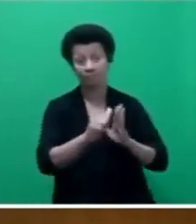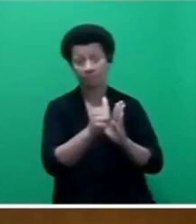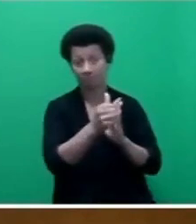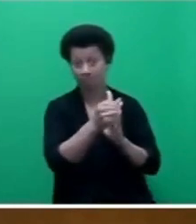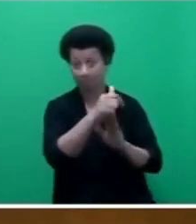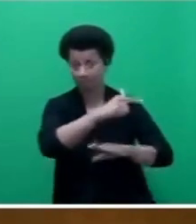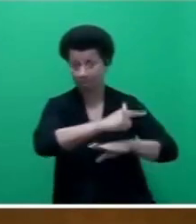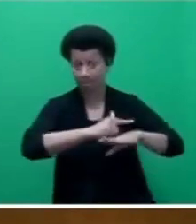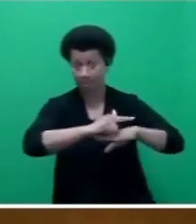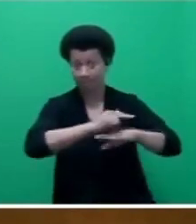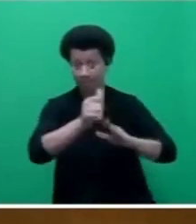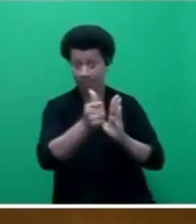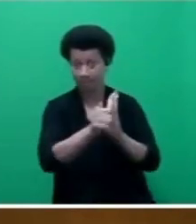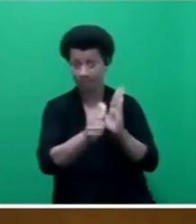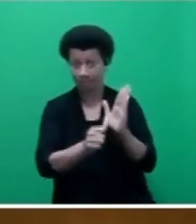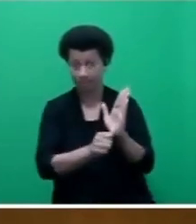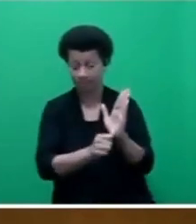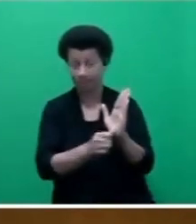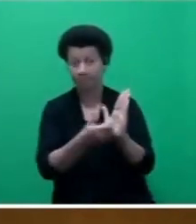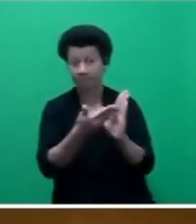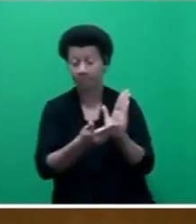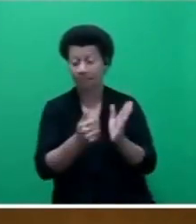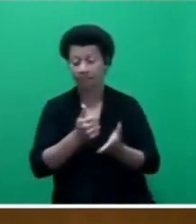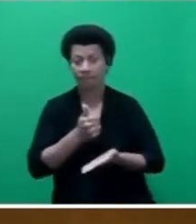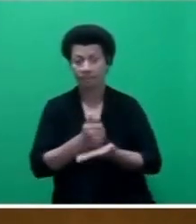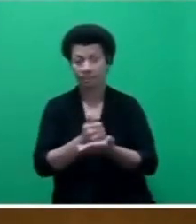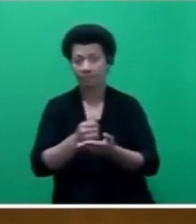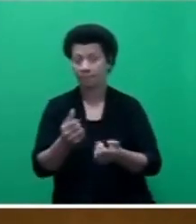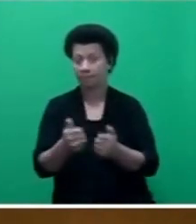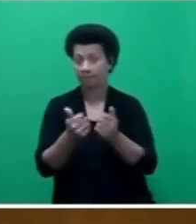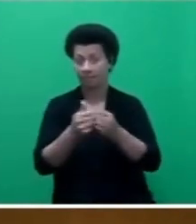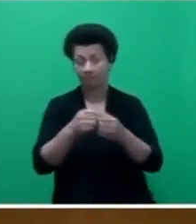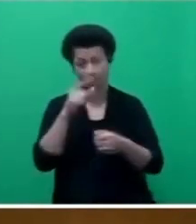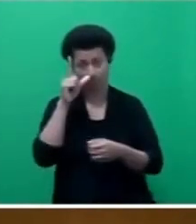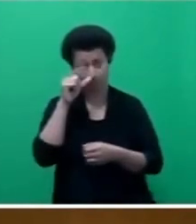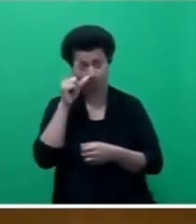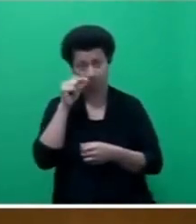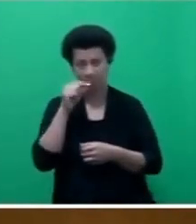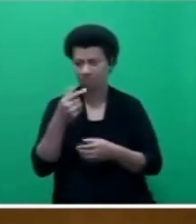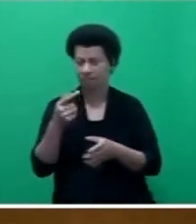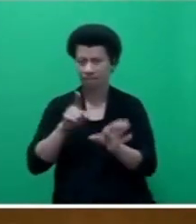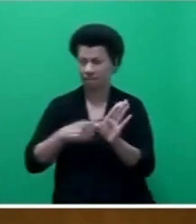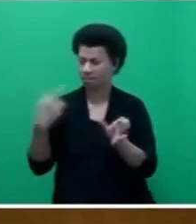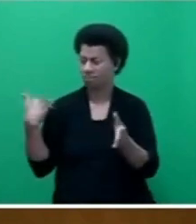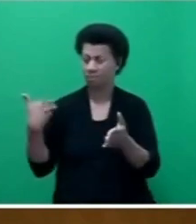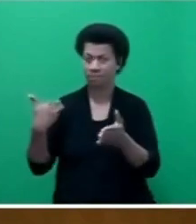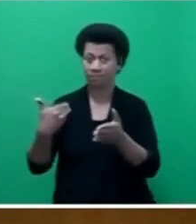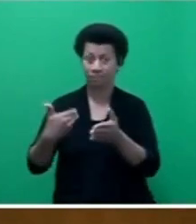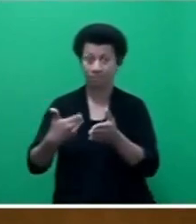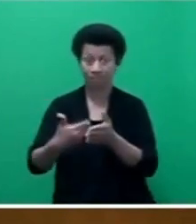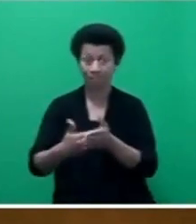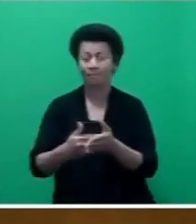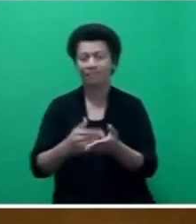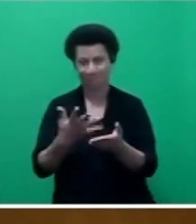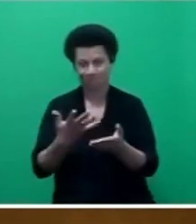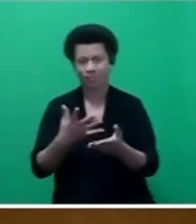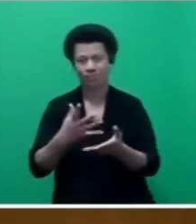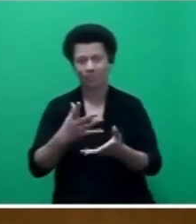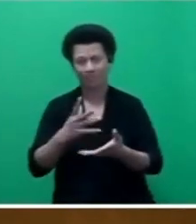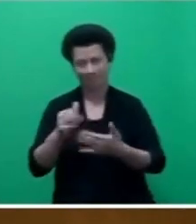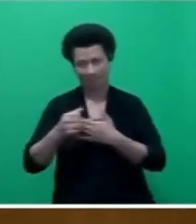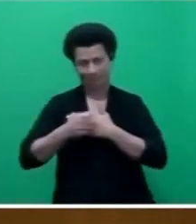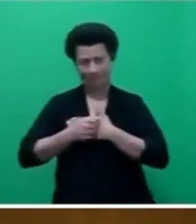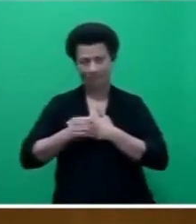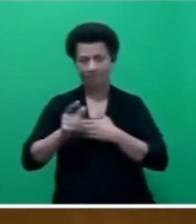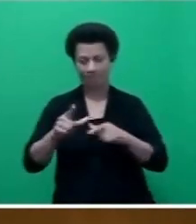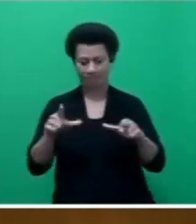will assist many Fijians who have for years faced uncertainty in securing proper lease titles. They will